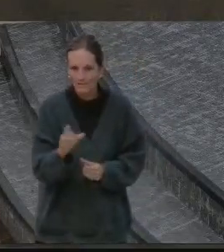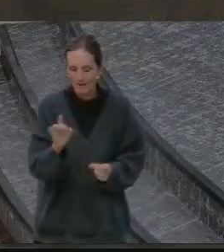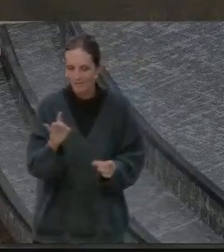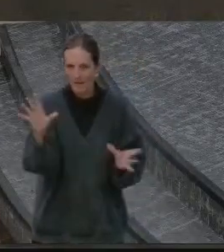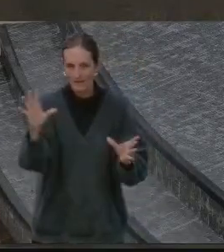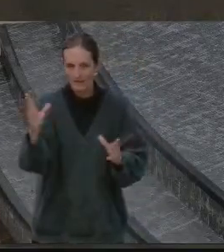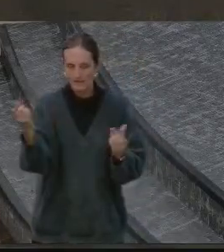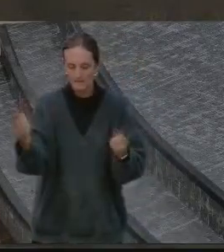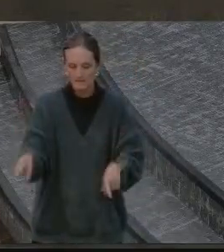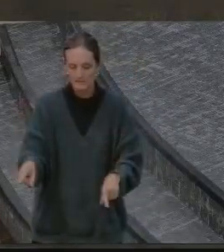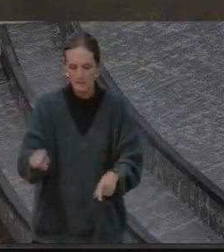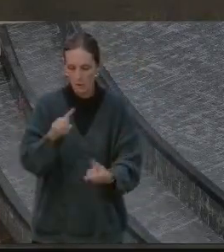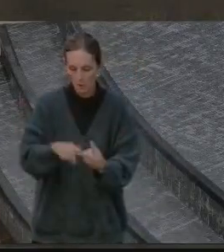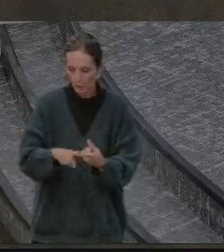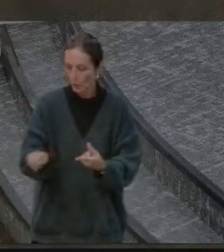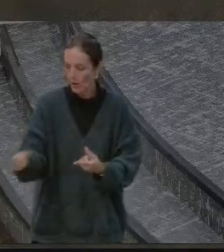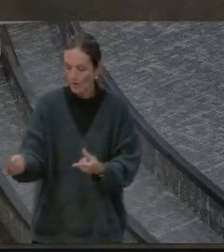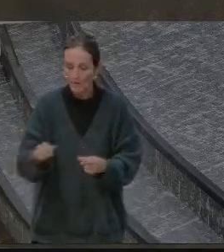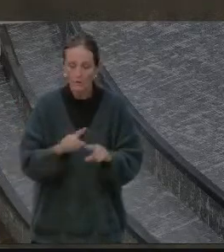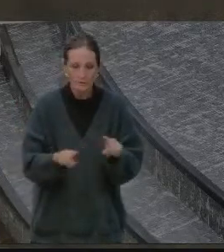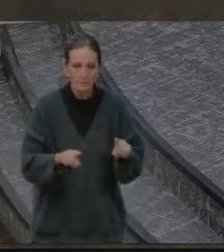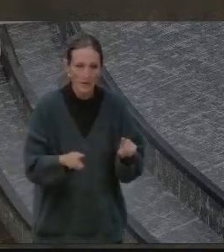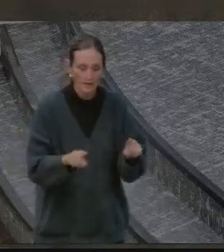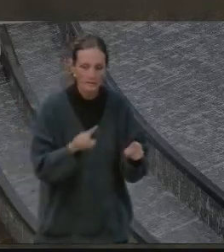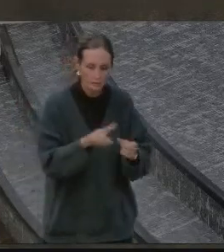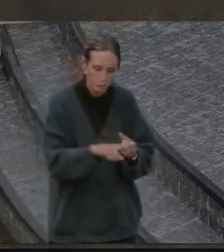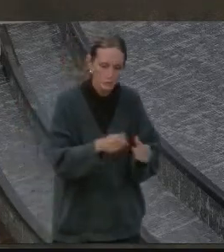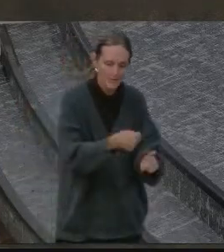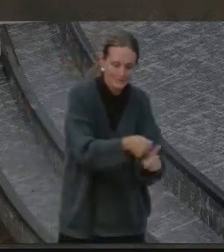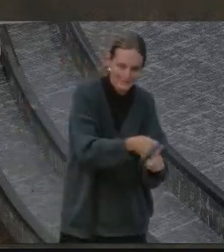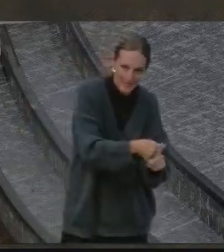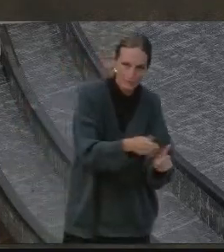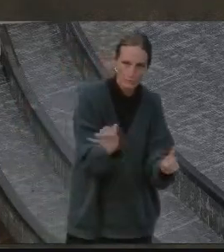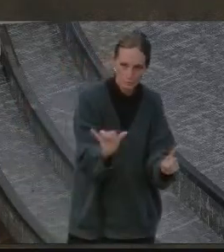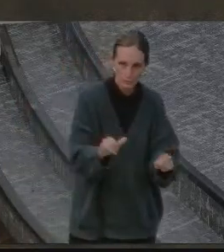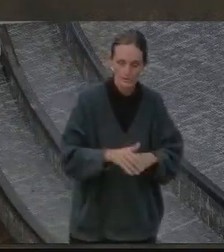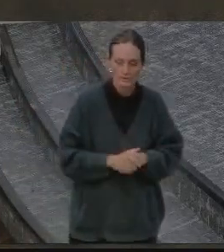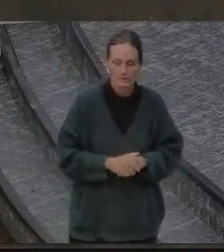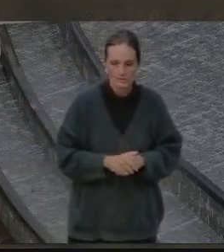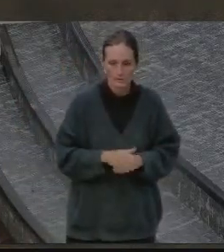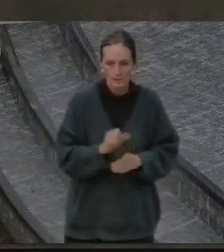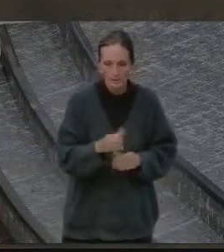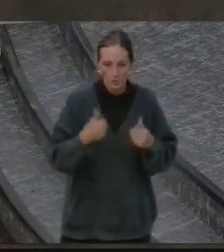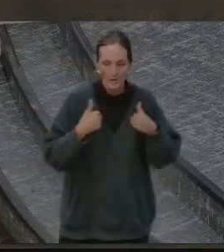others, but also potential violence towards themselves. So we do have teams that